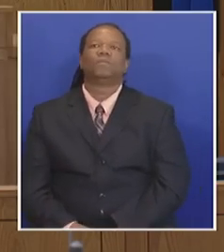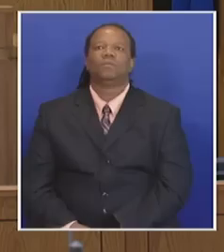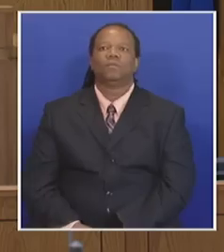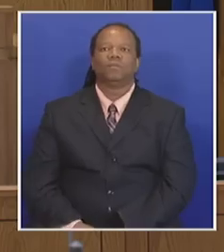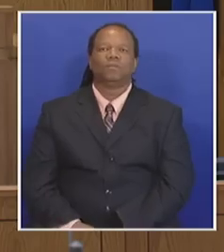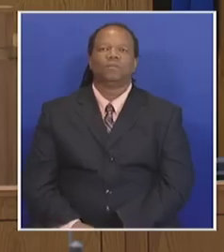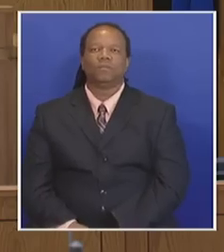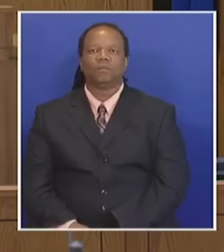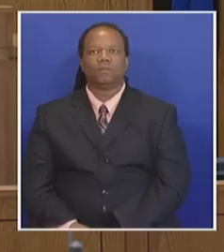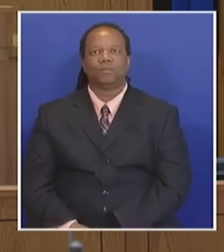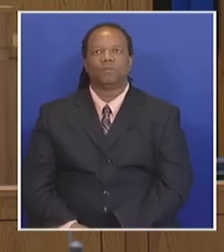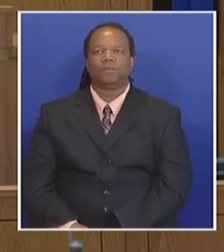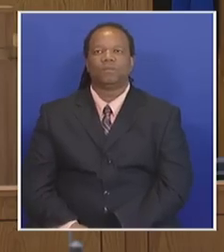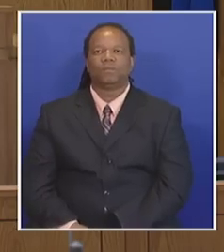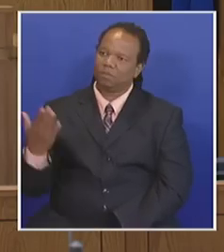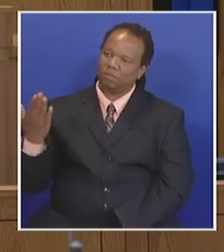No, please come.